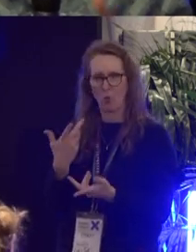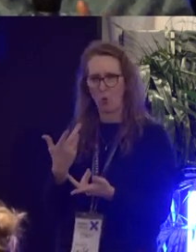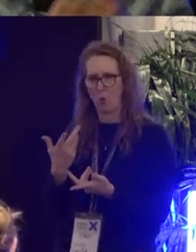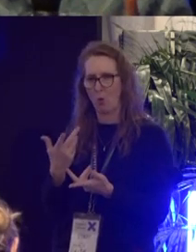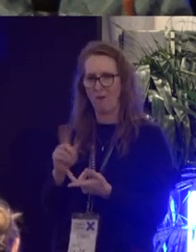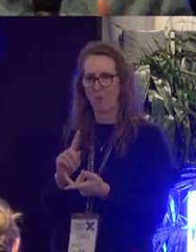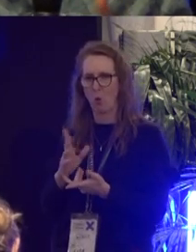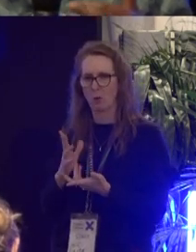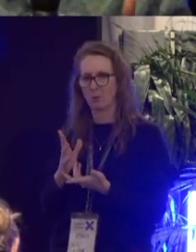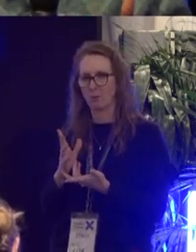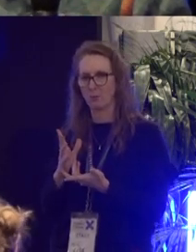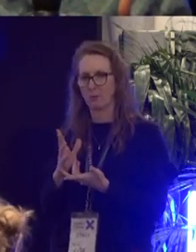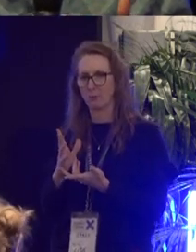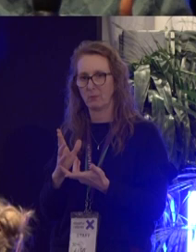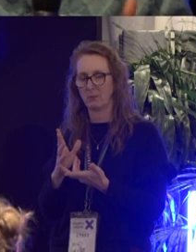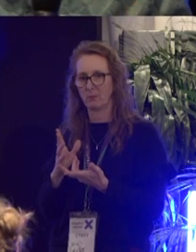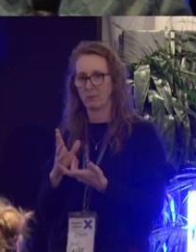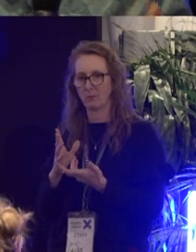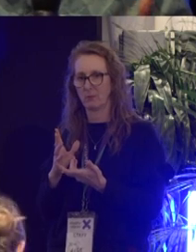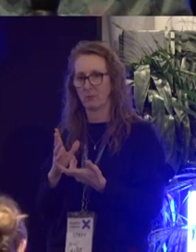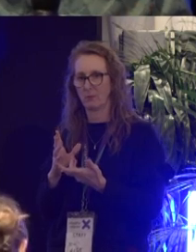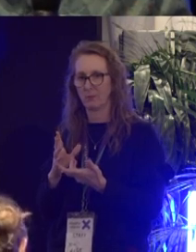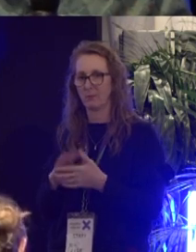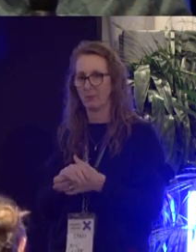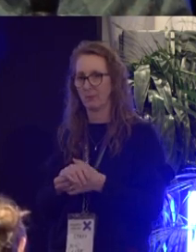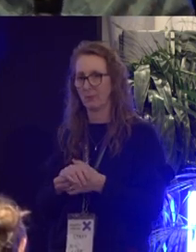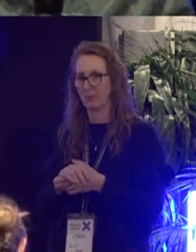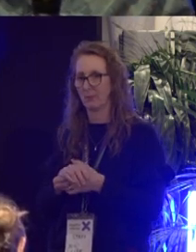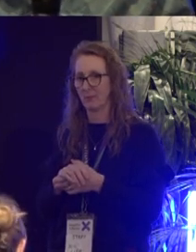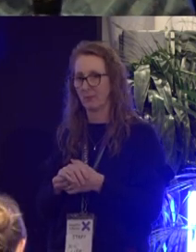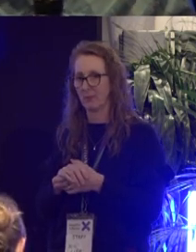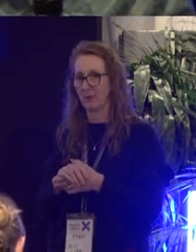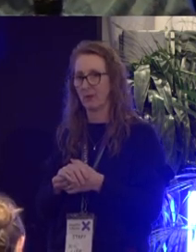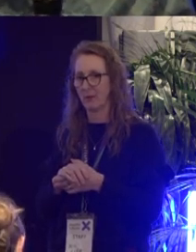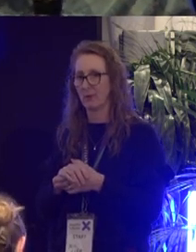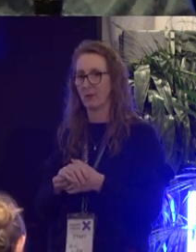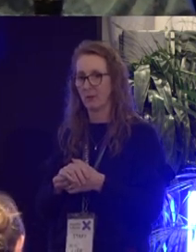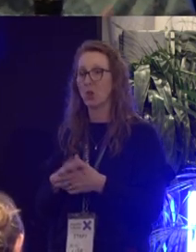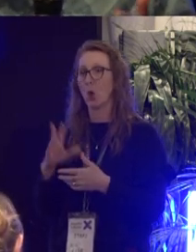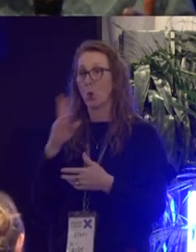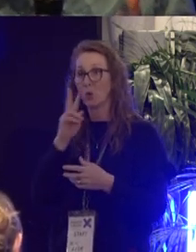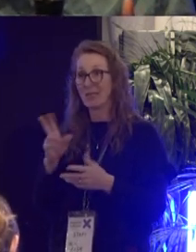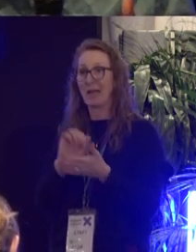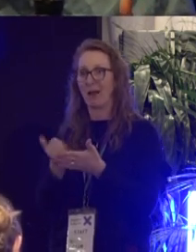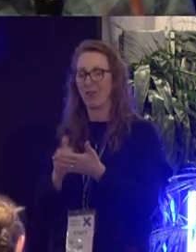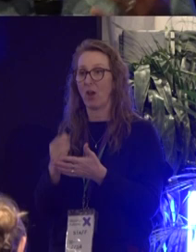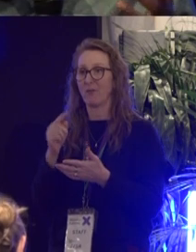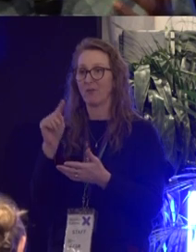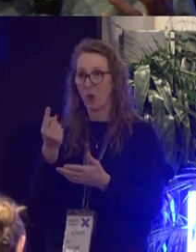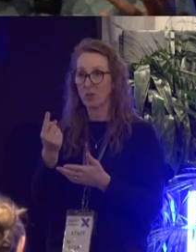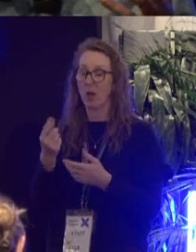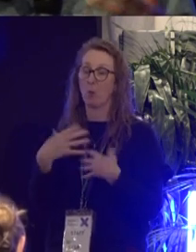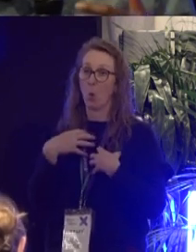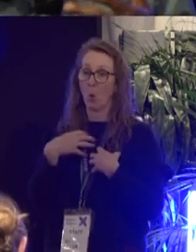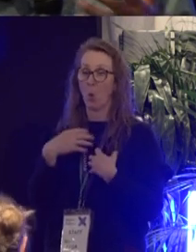But then when you see it for the second time, the third time, maybe then that appeals to you. But then also what happens when you're just